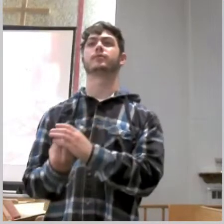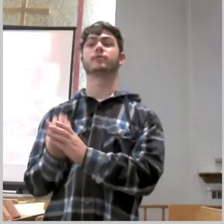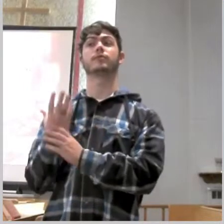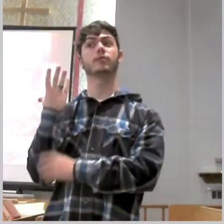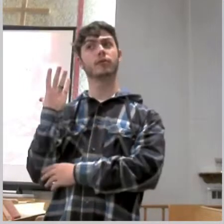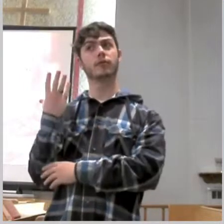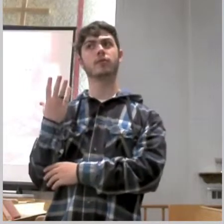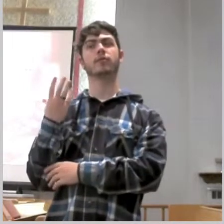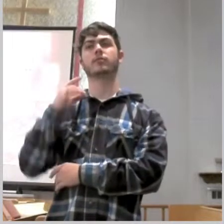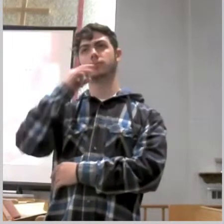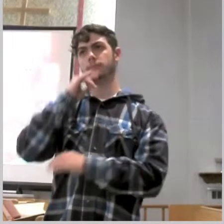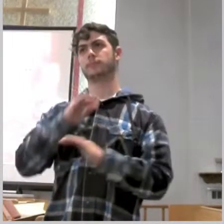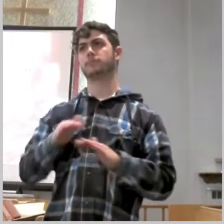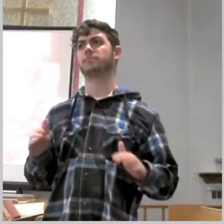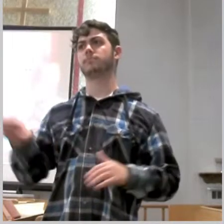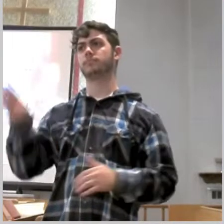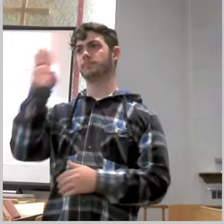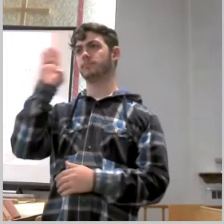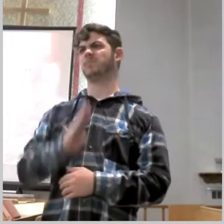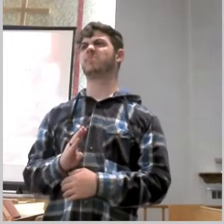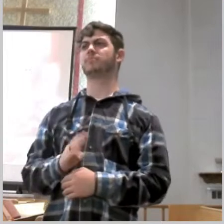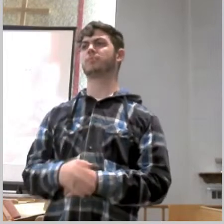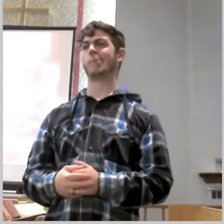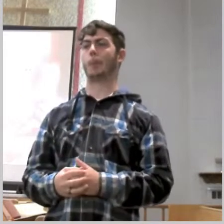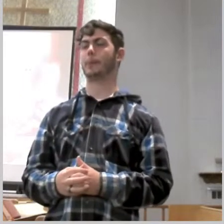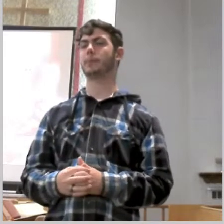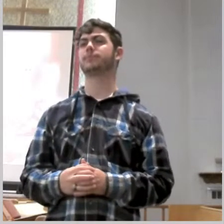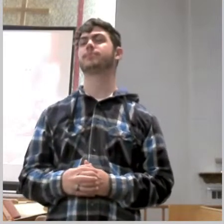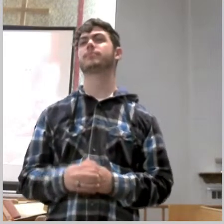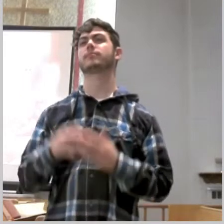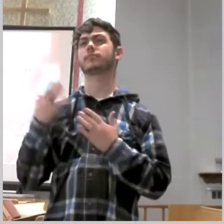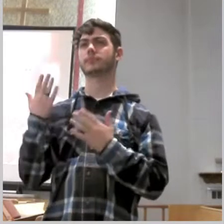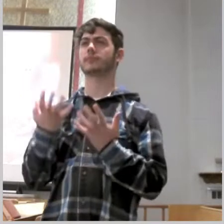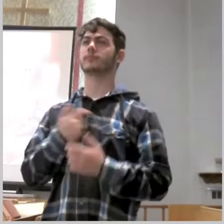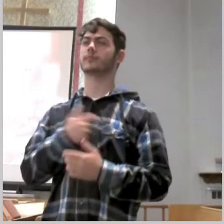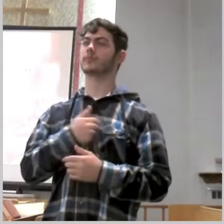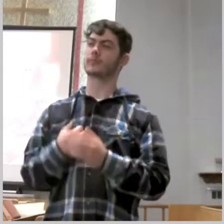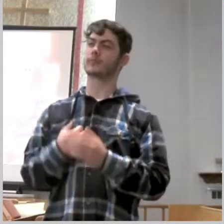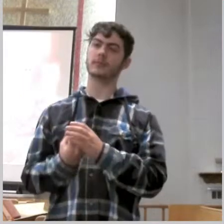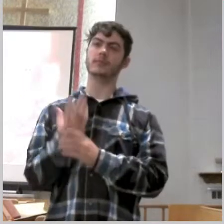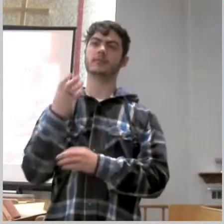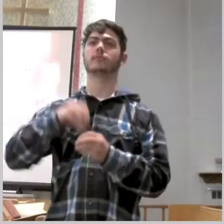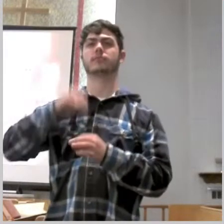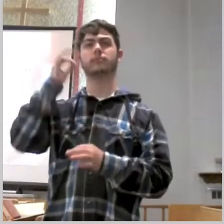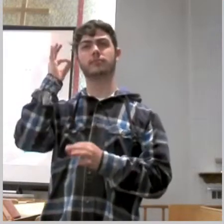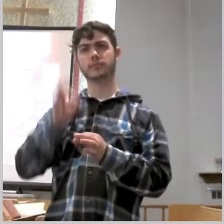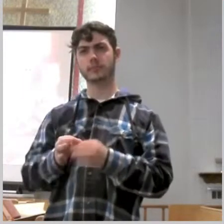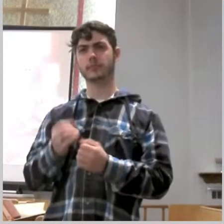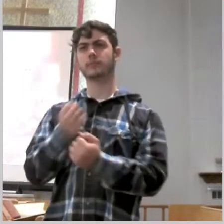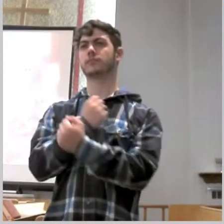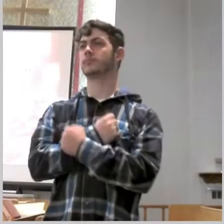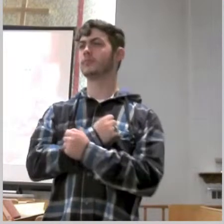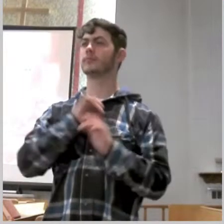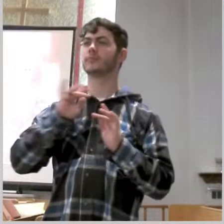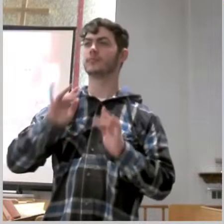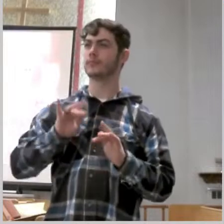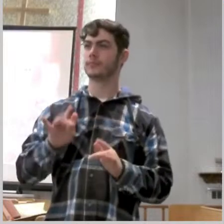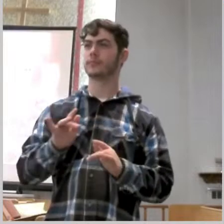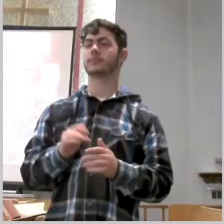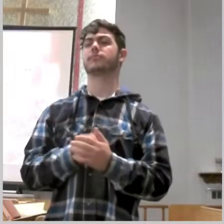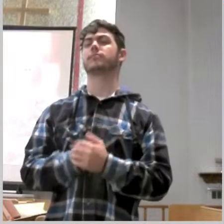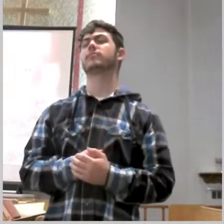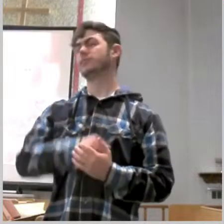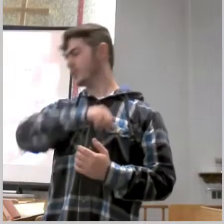God. God desires for us to grow in faith and love, in compassion and in spirit. And giving